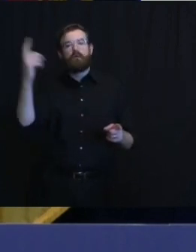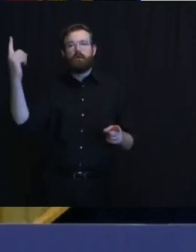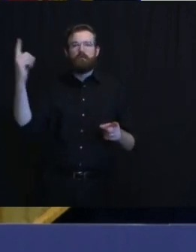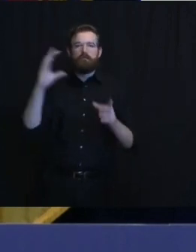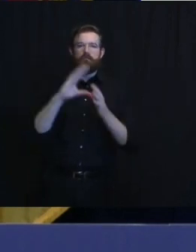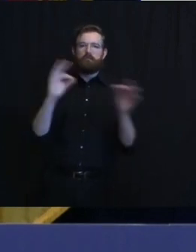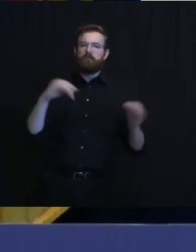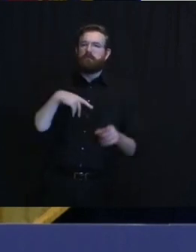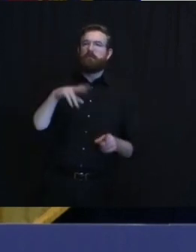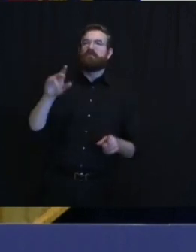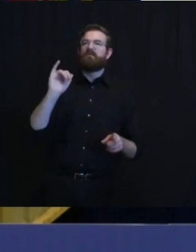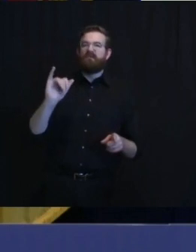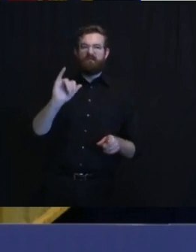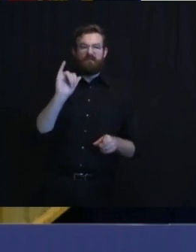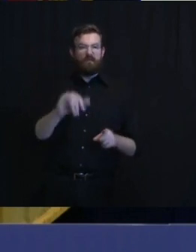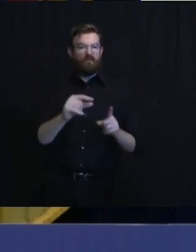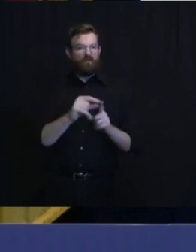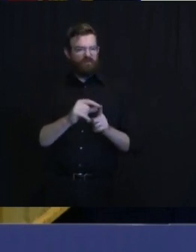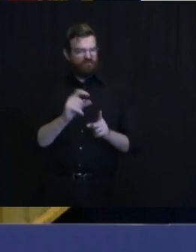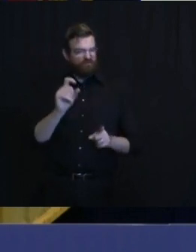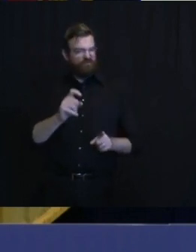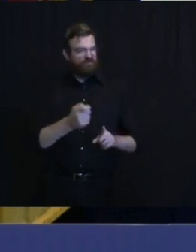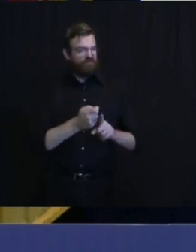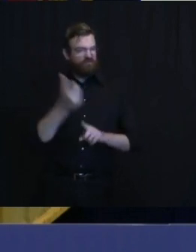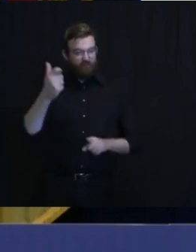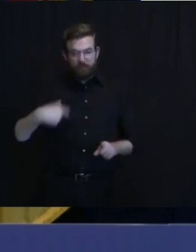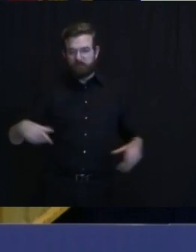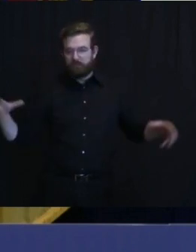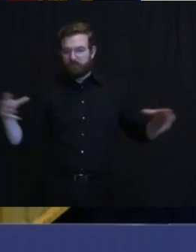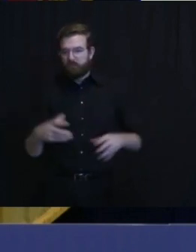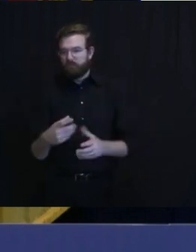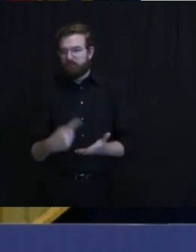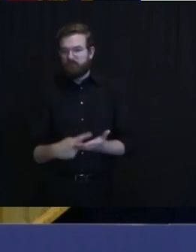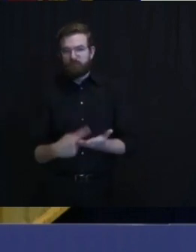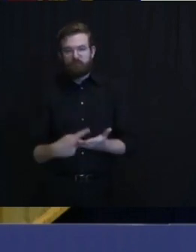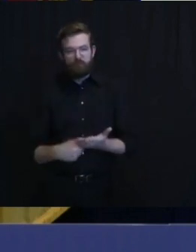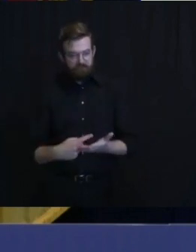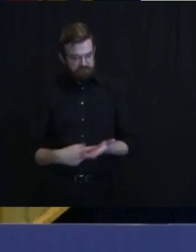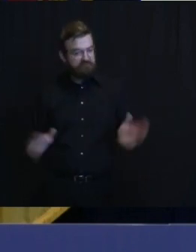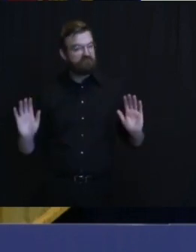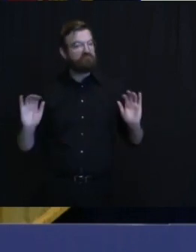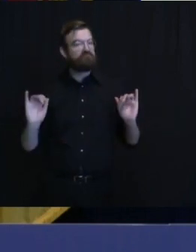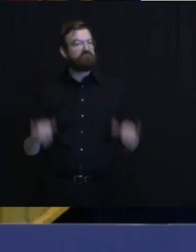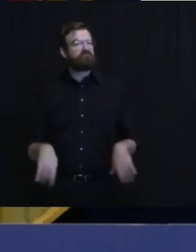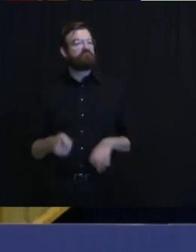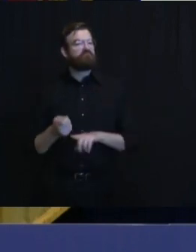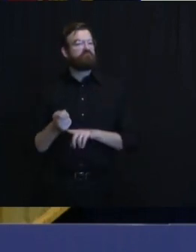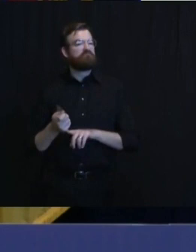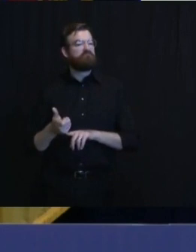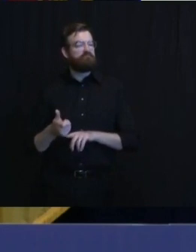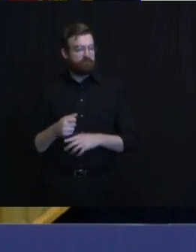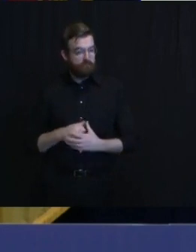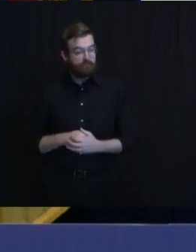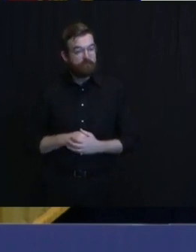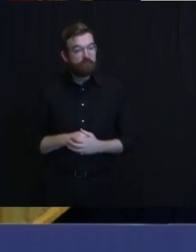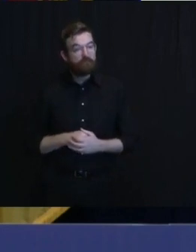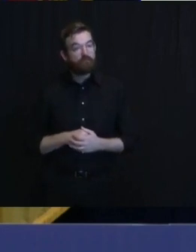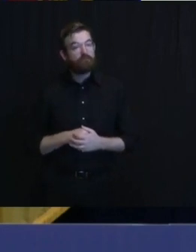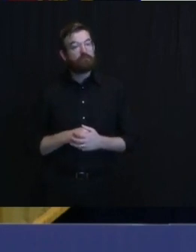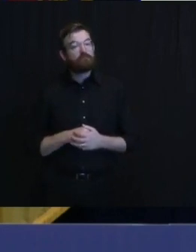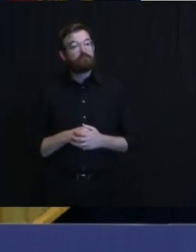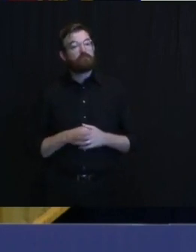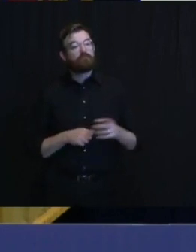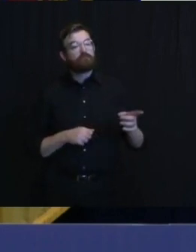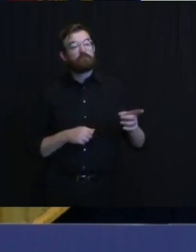answer is we're out of money. I can change we can collectively with the legislature, and we should and we must and we